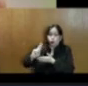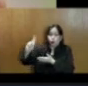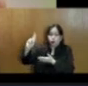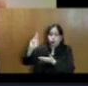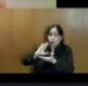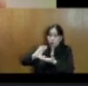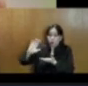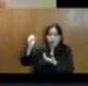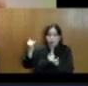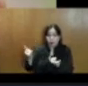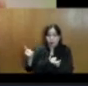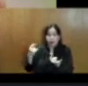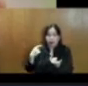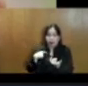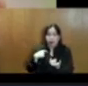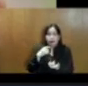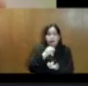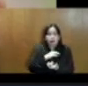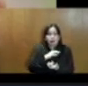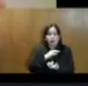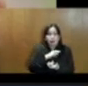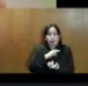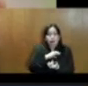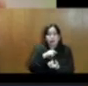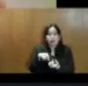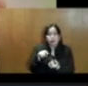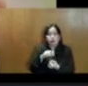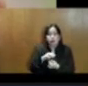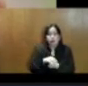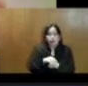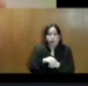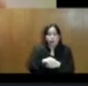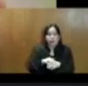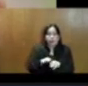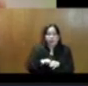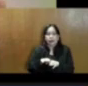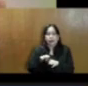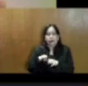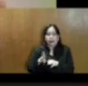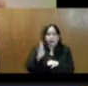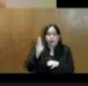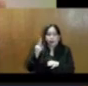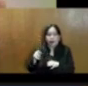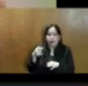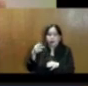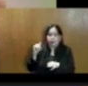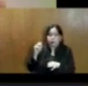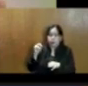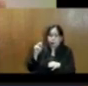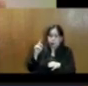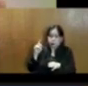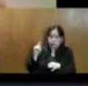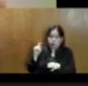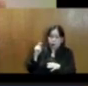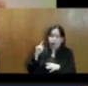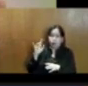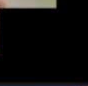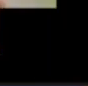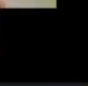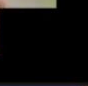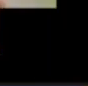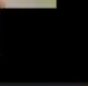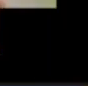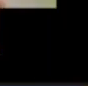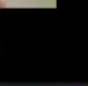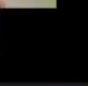now are beneficiaries of a Step Up grant, which is actually $25 million worth. And it allows them